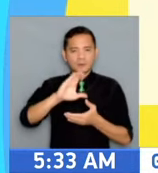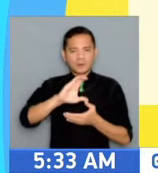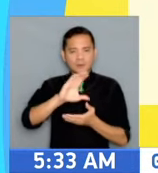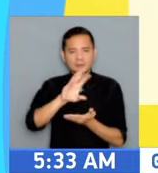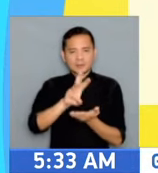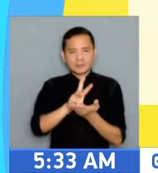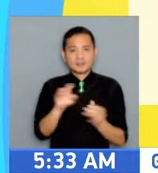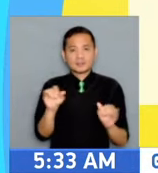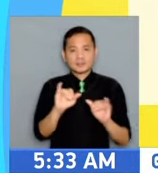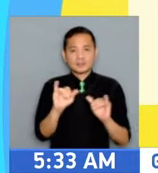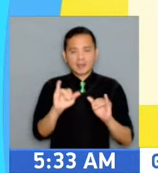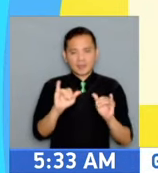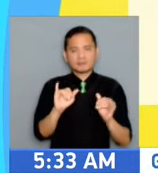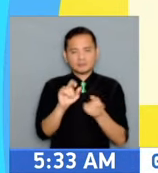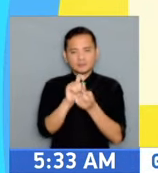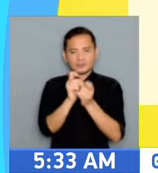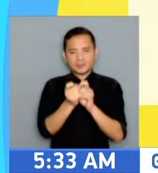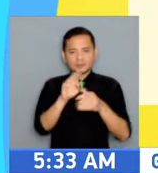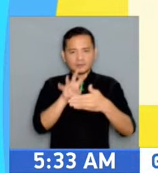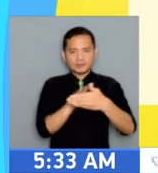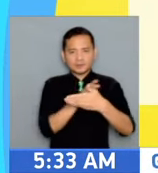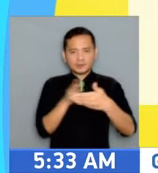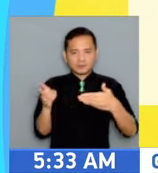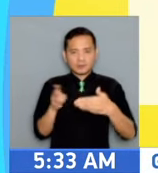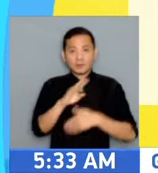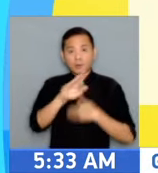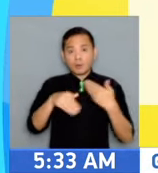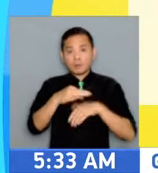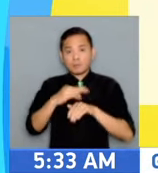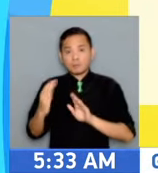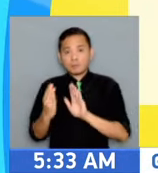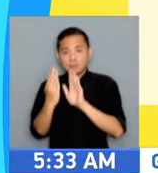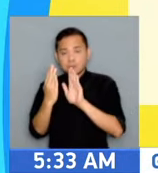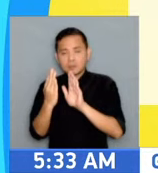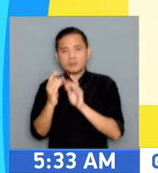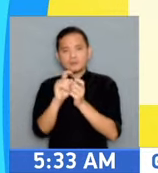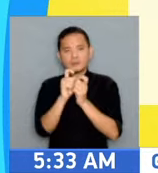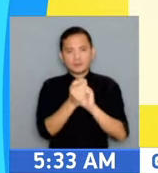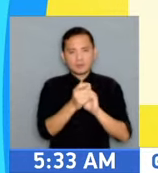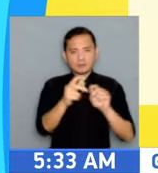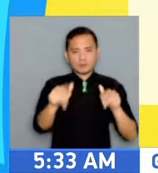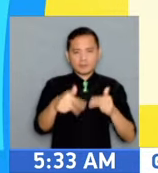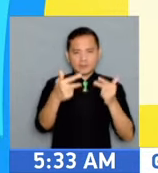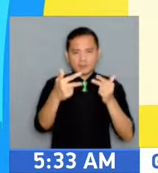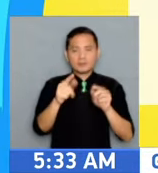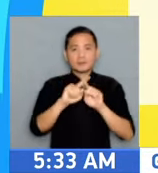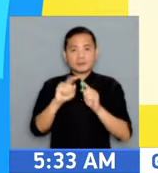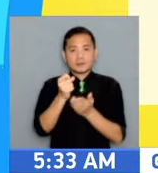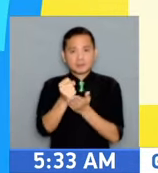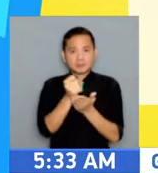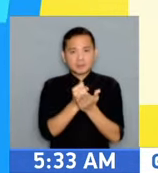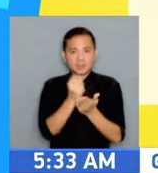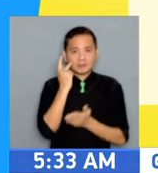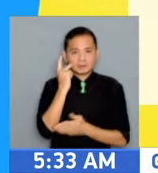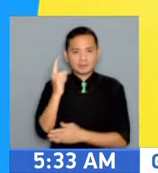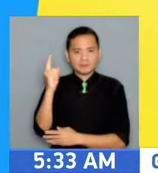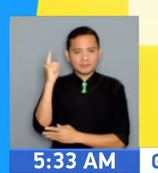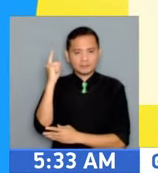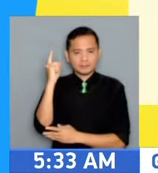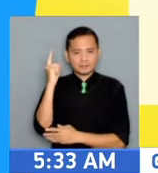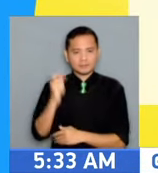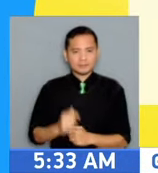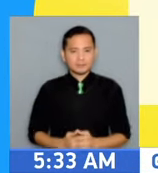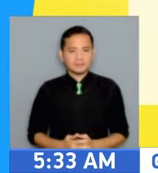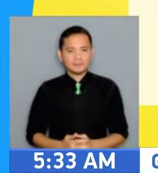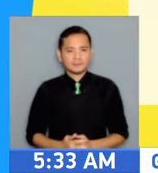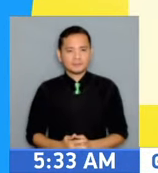Shift muna sa online classes ang College of Education, Liberal Arts, Criminology, Business and Accountancy at Graduate School.